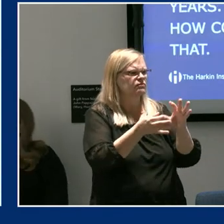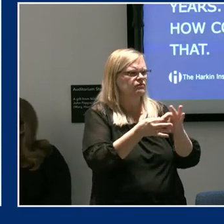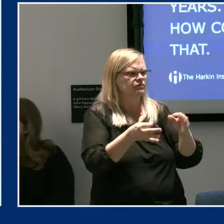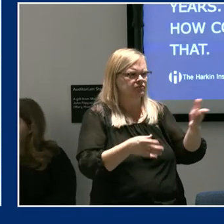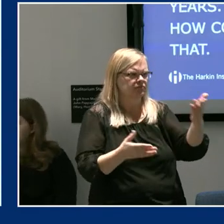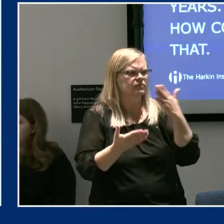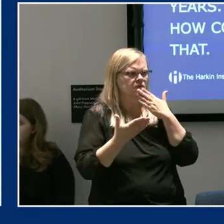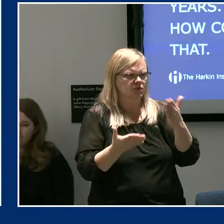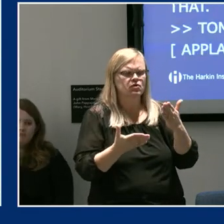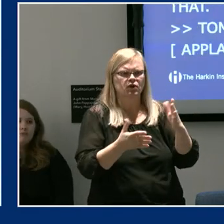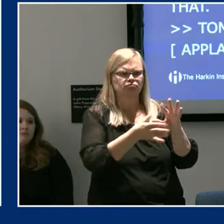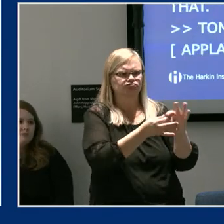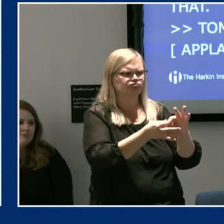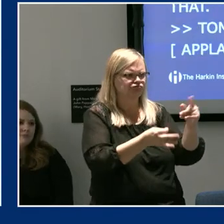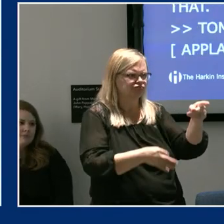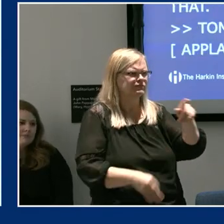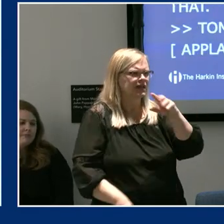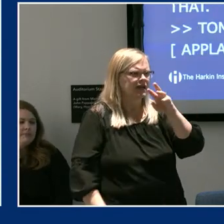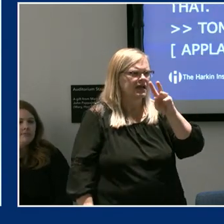a good rundown.